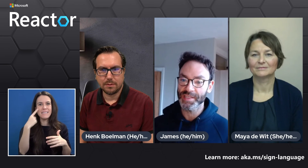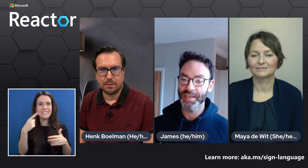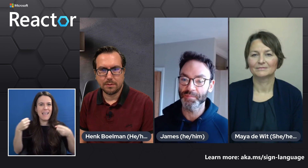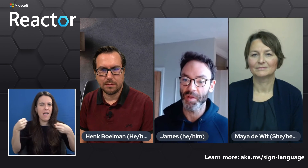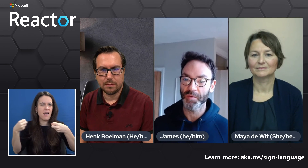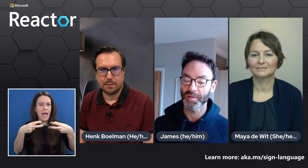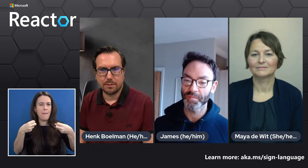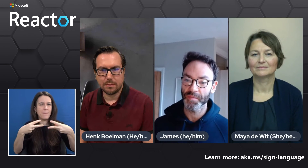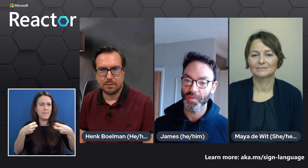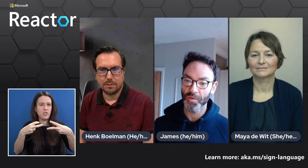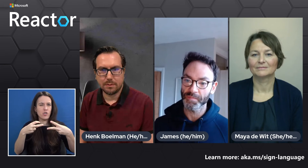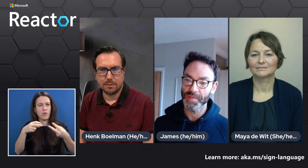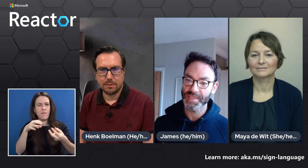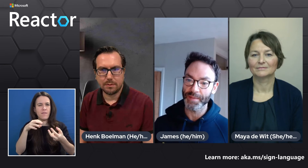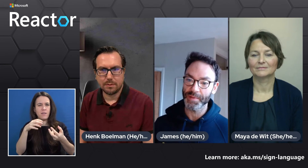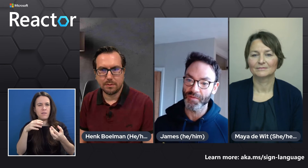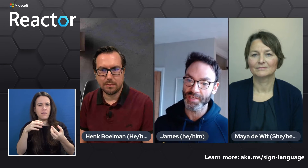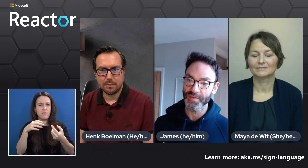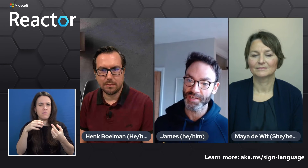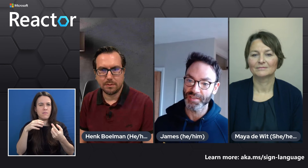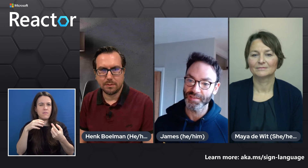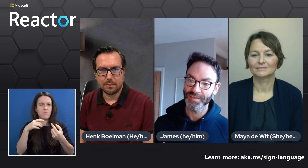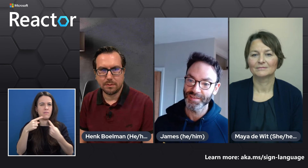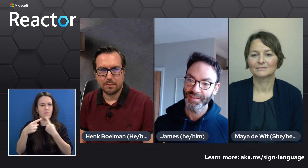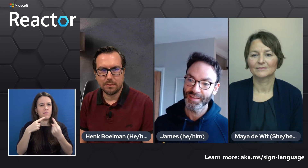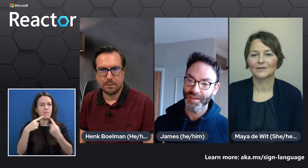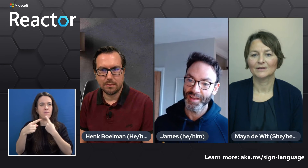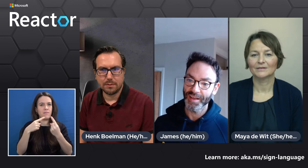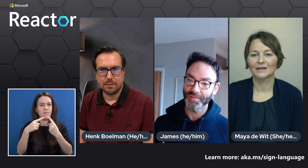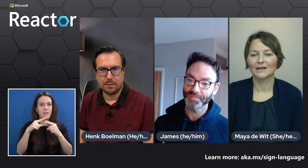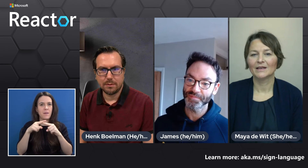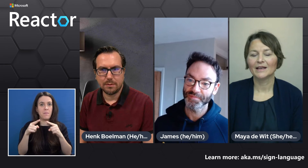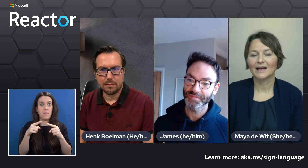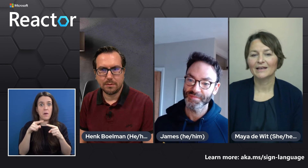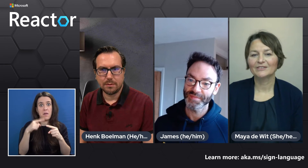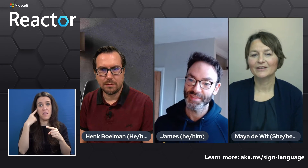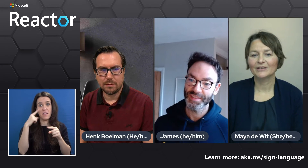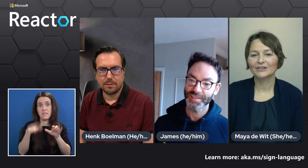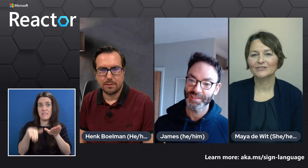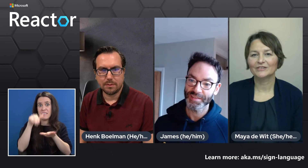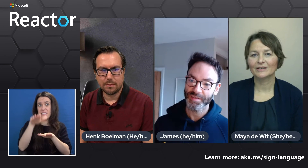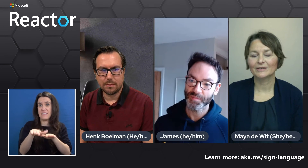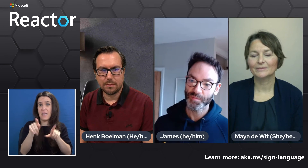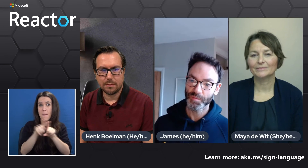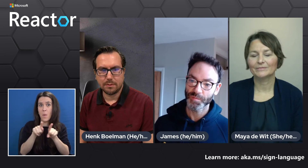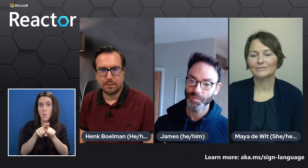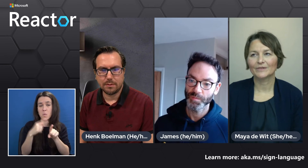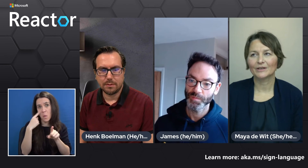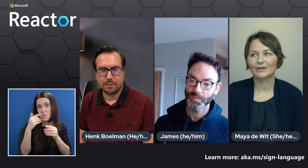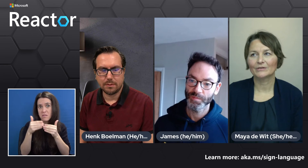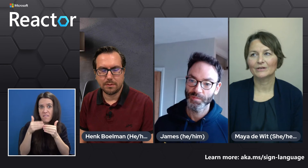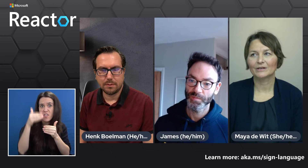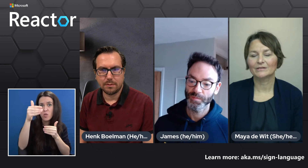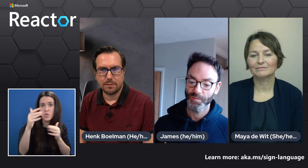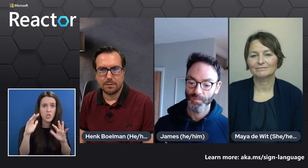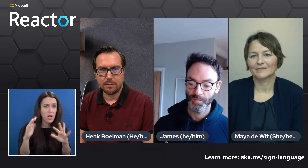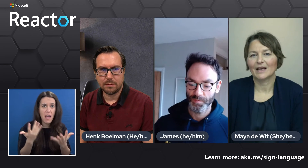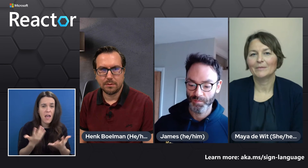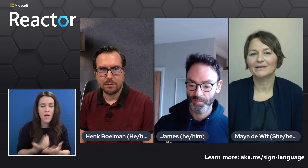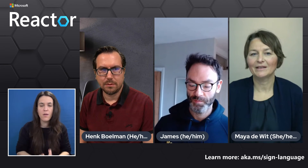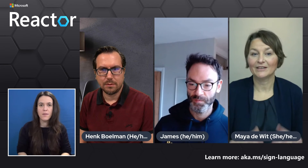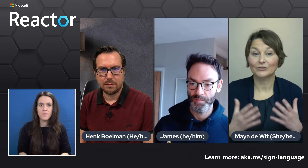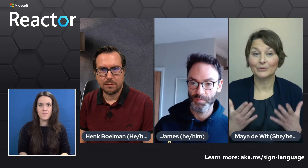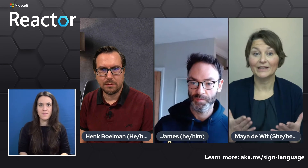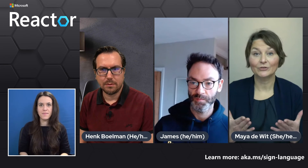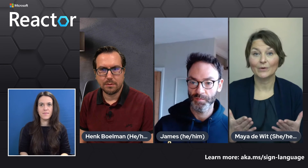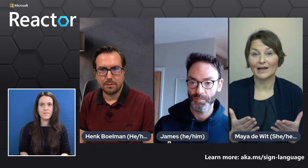is obviously I would have thought a step in the right direction. Yeah, yeah, and it's not just you know, I